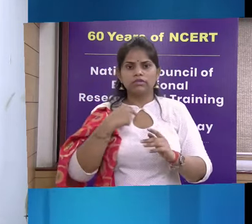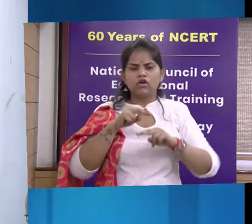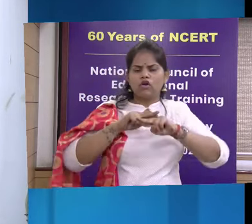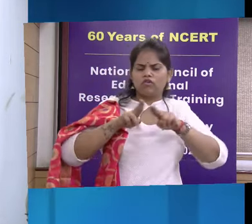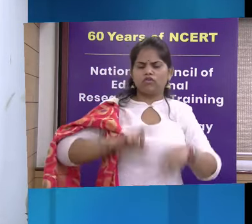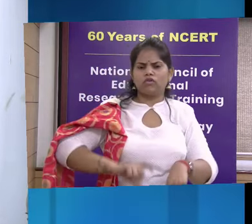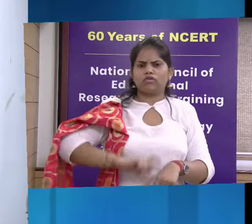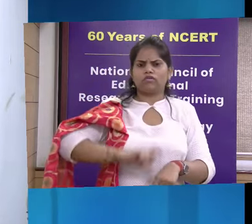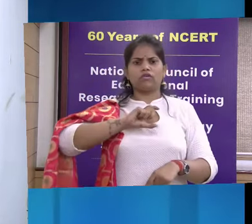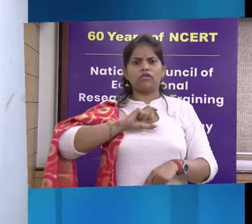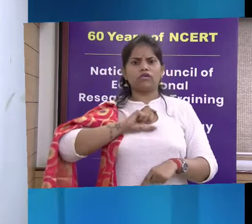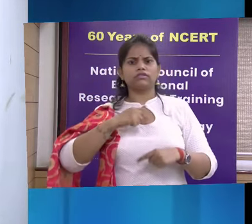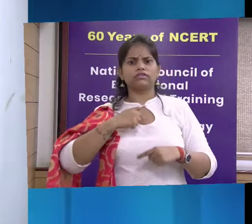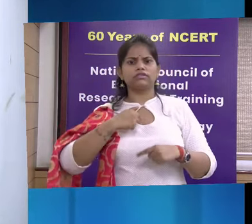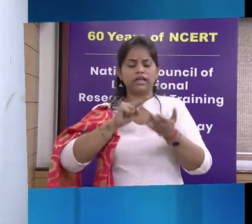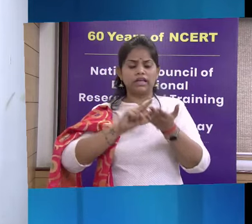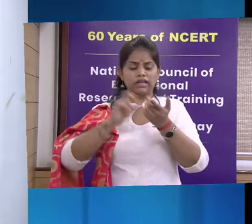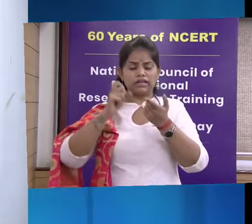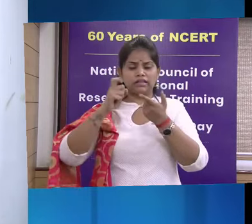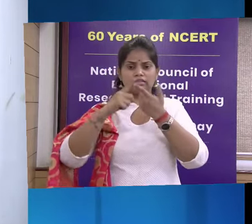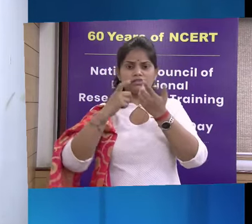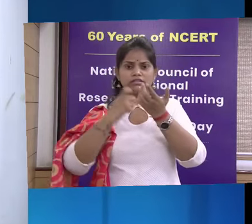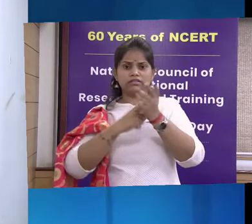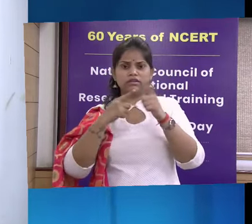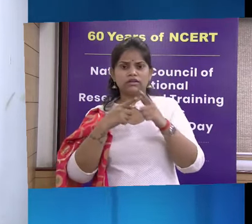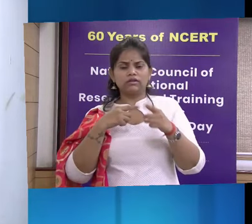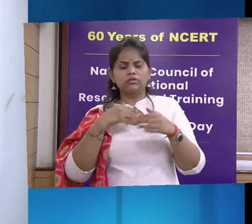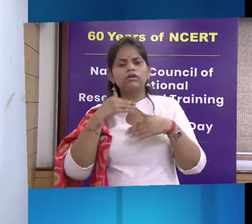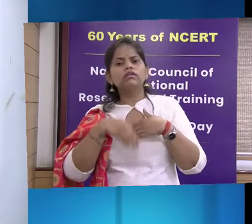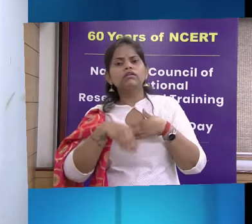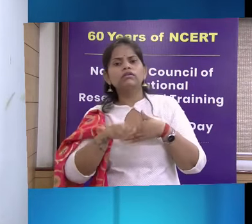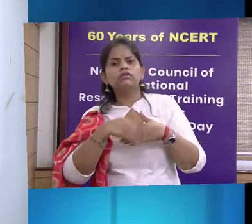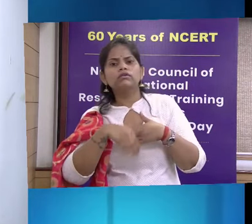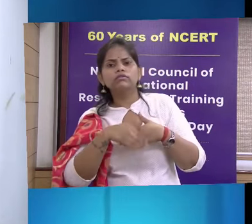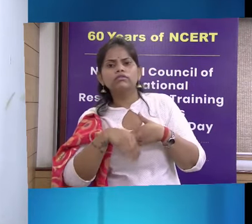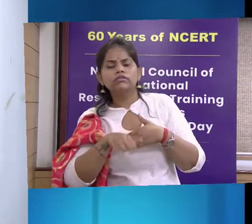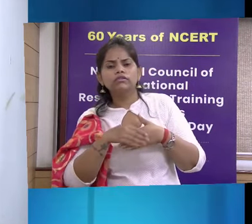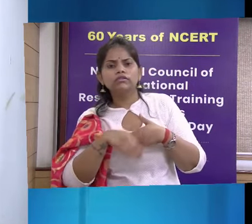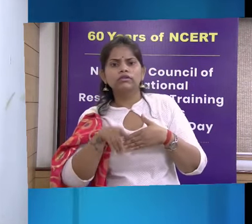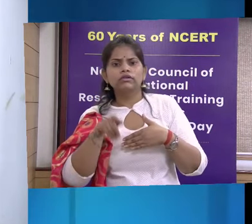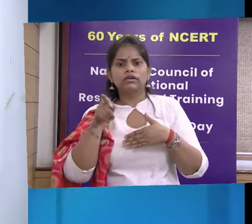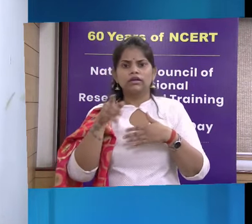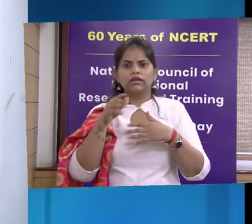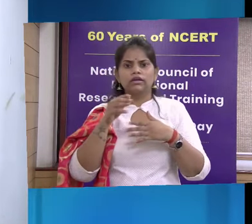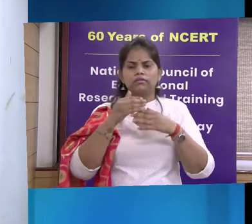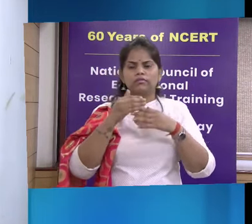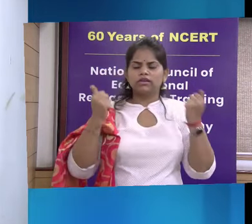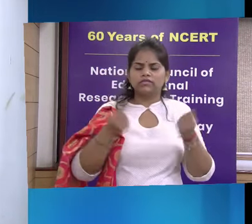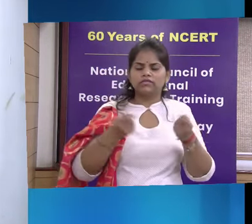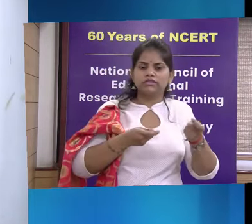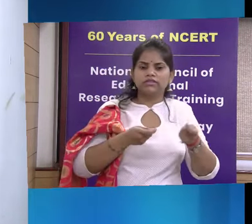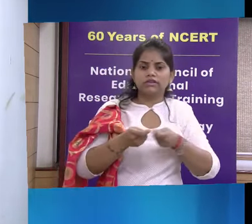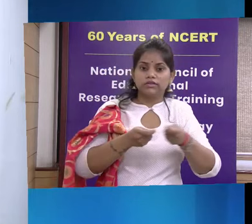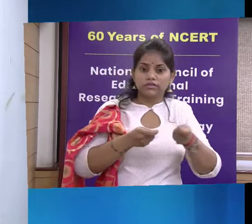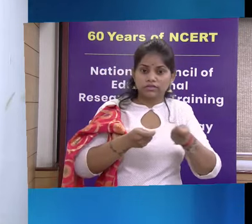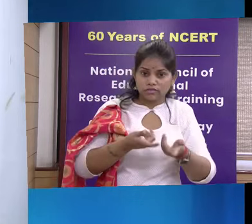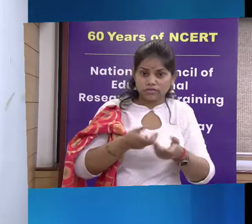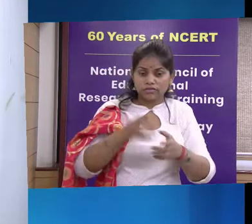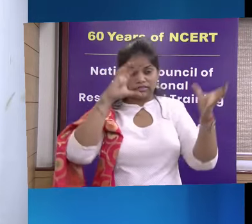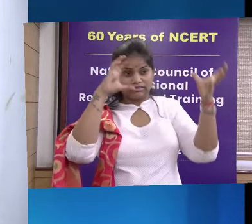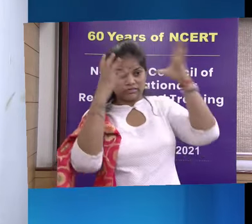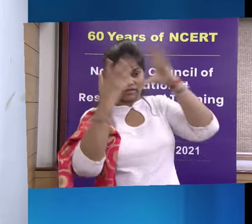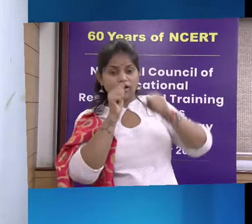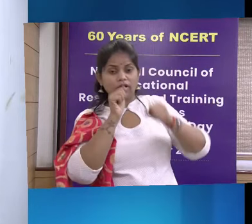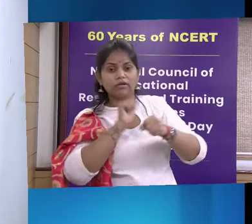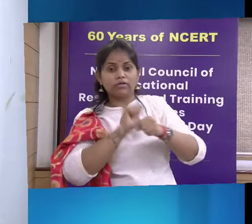confidence that NCERT will continue with its magnificent service to the country